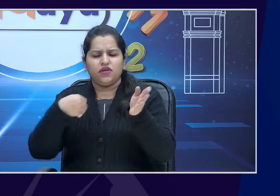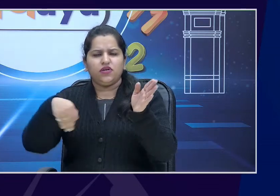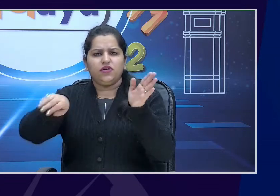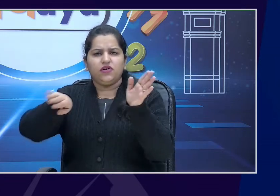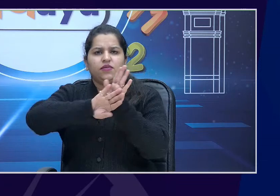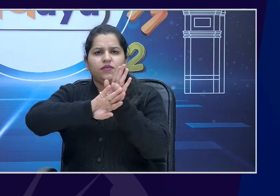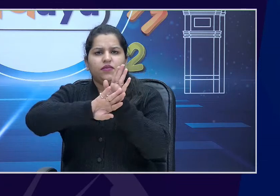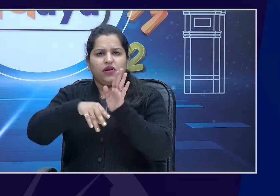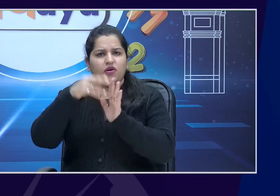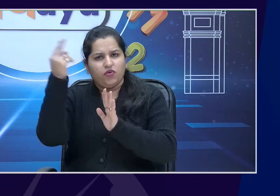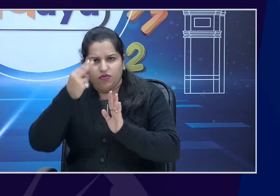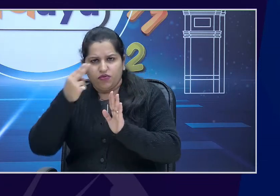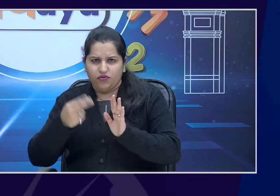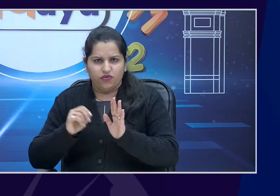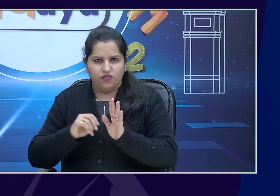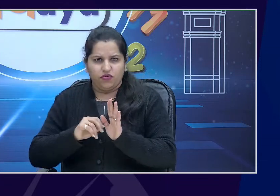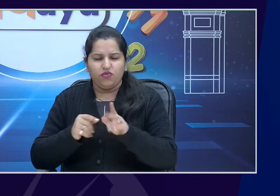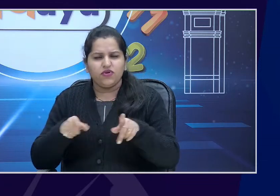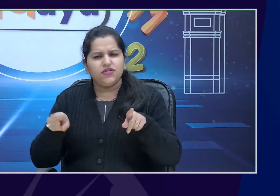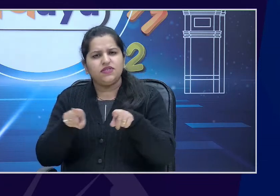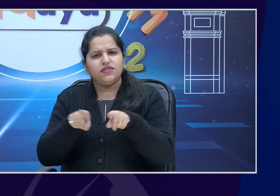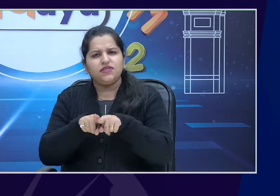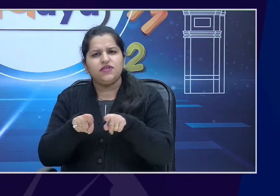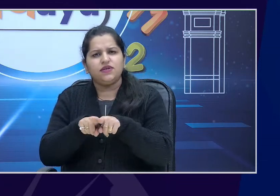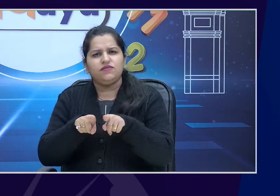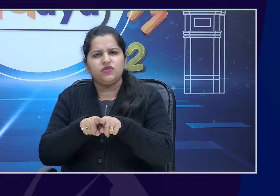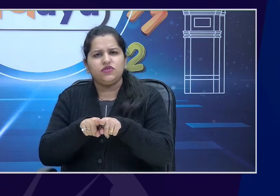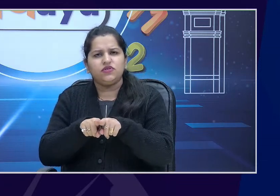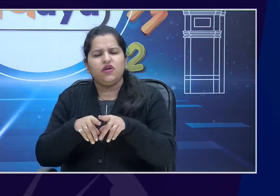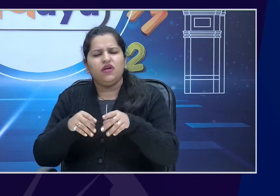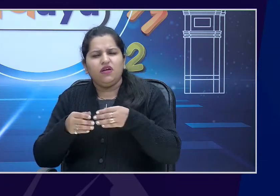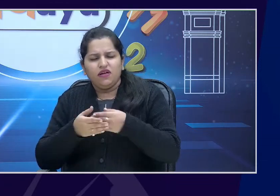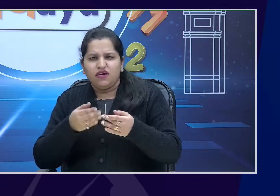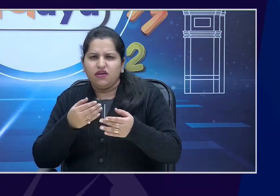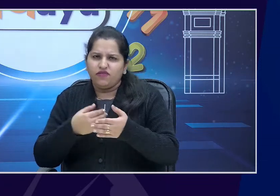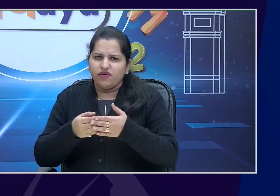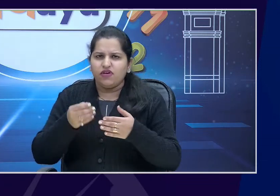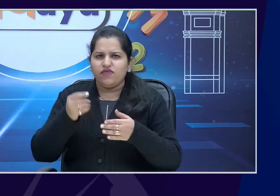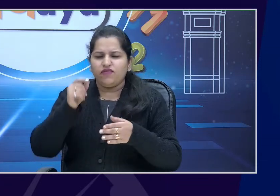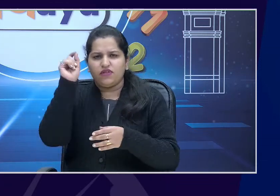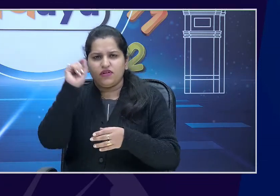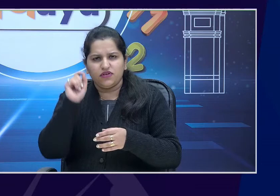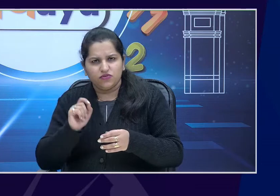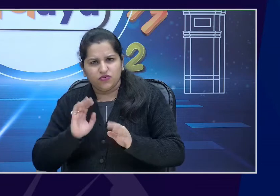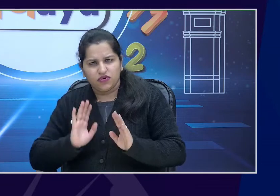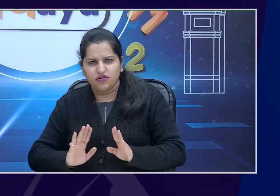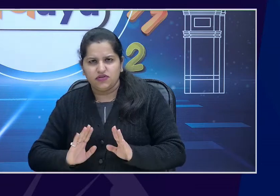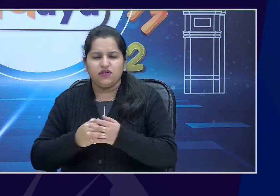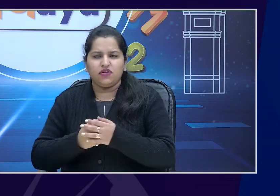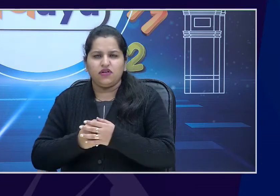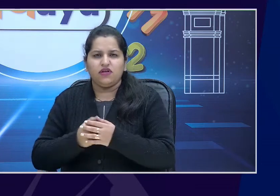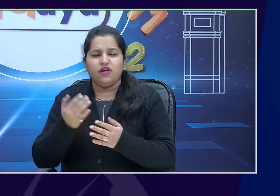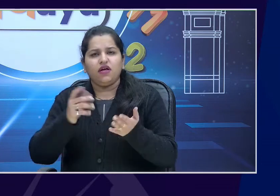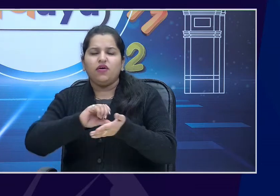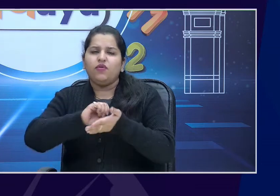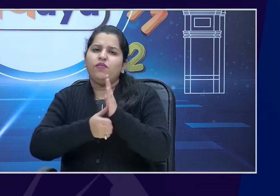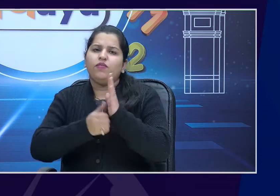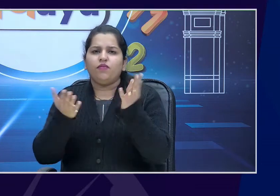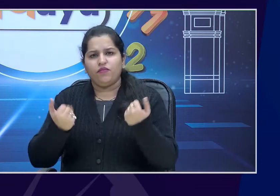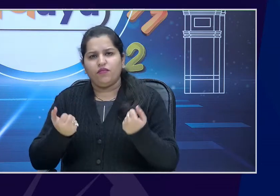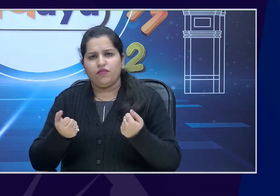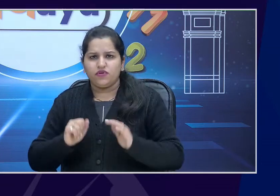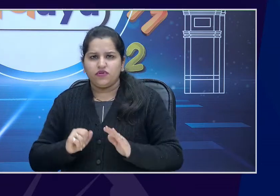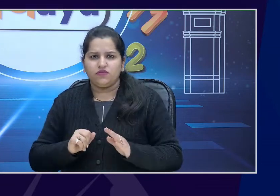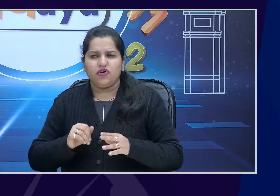or write down just words and or stick pictures, and or it can be in